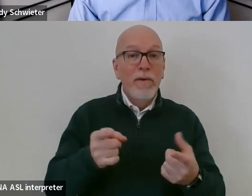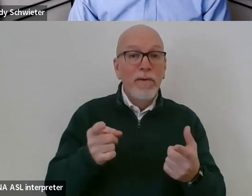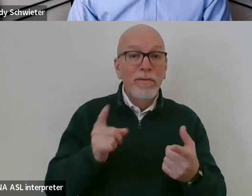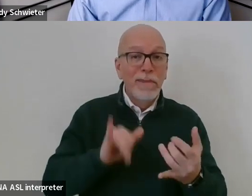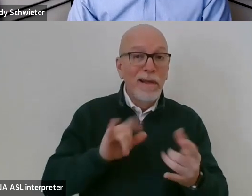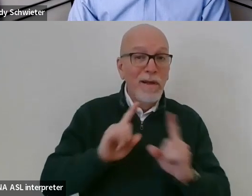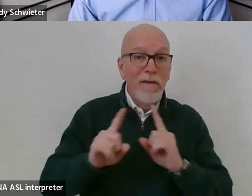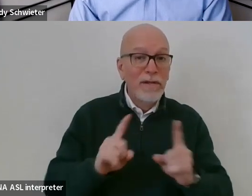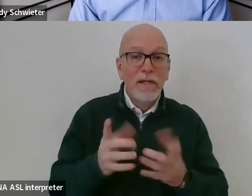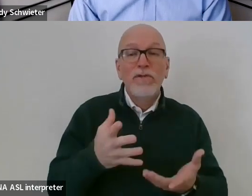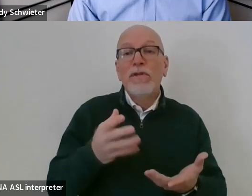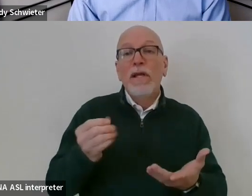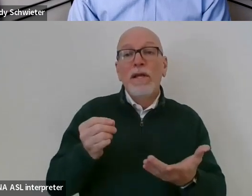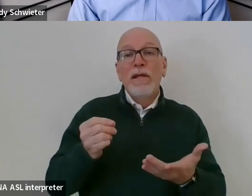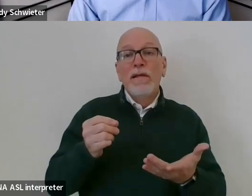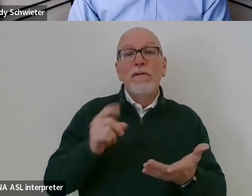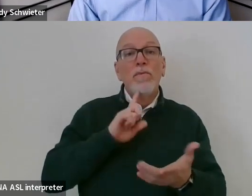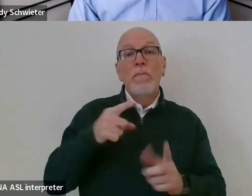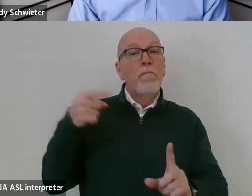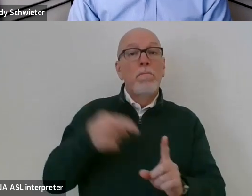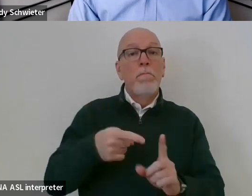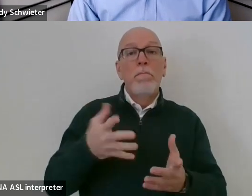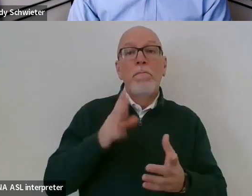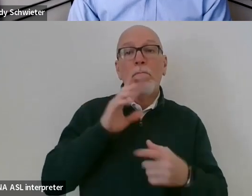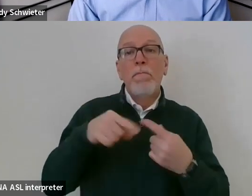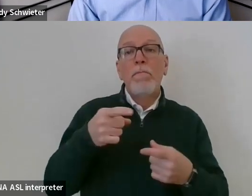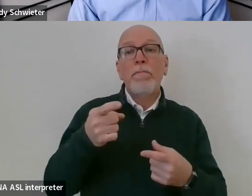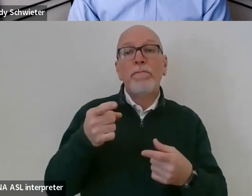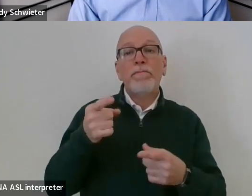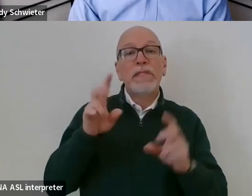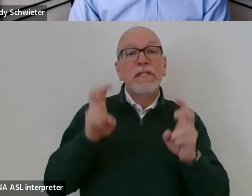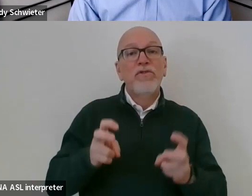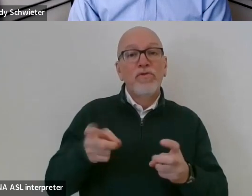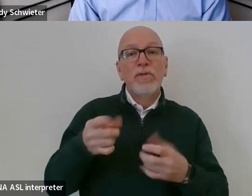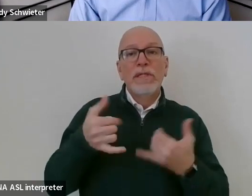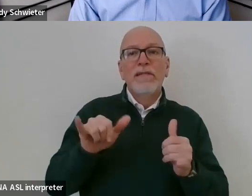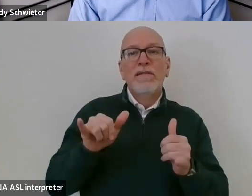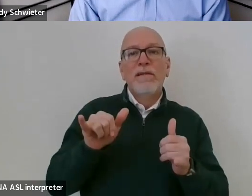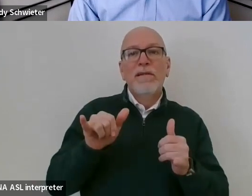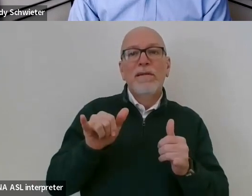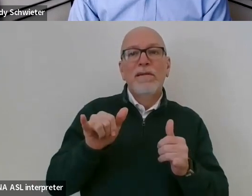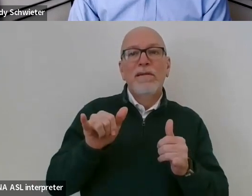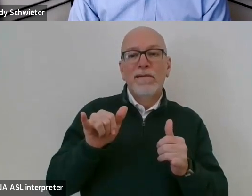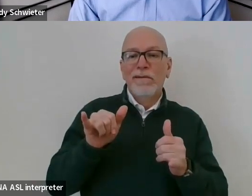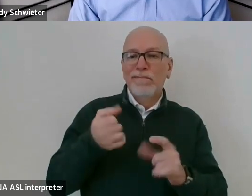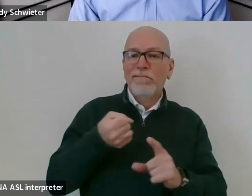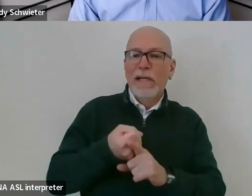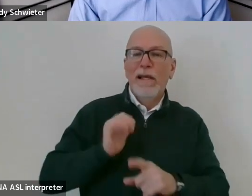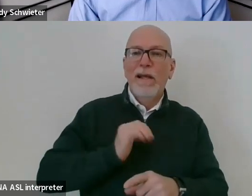conversation, and it is about you know, the issues that still penetrate